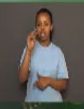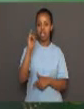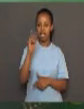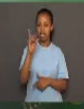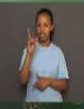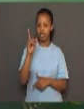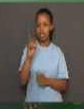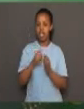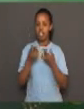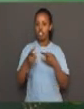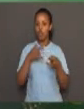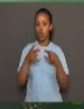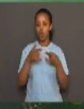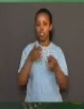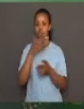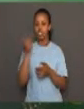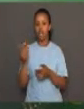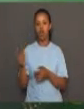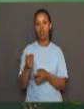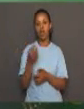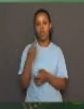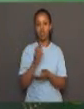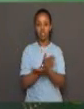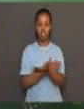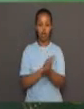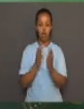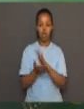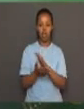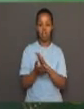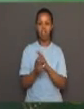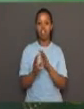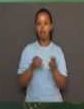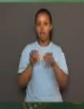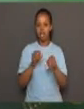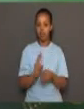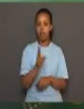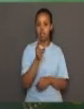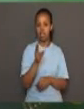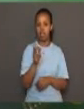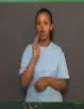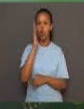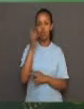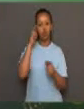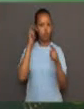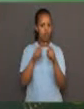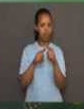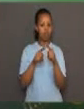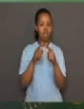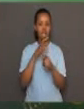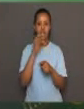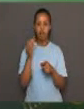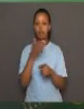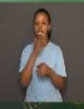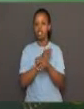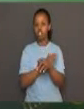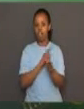hominids enabled the species to advance by moving more quickly, planning ahead, and